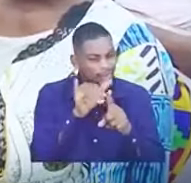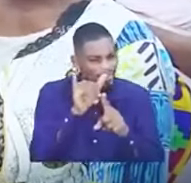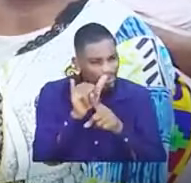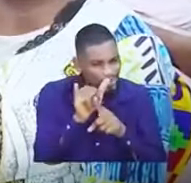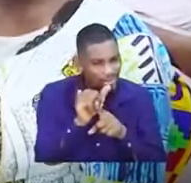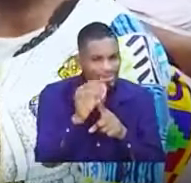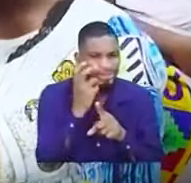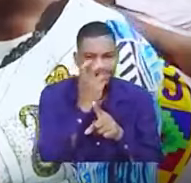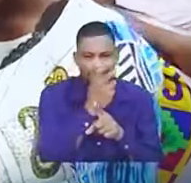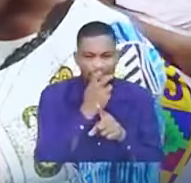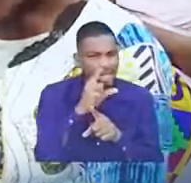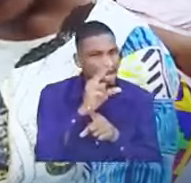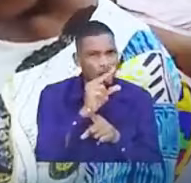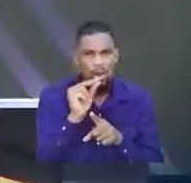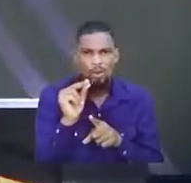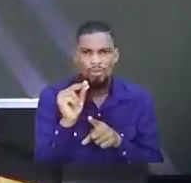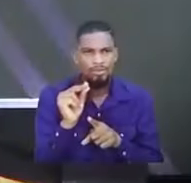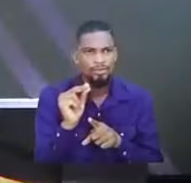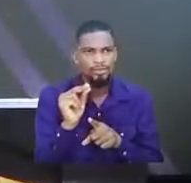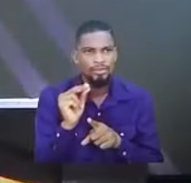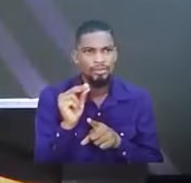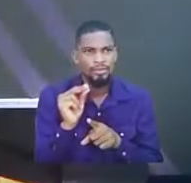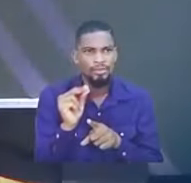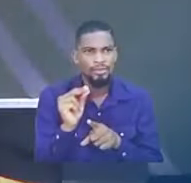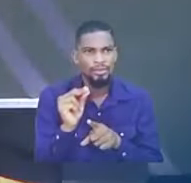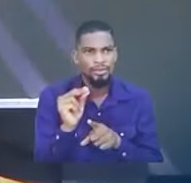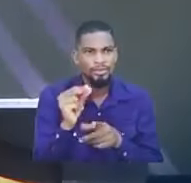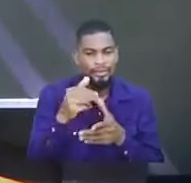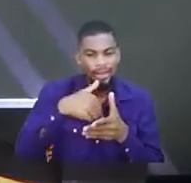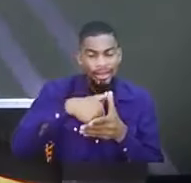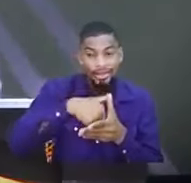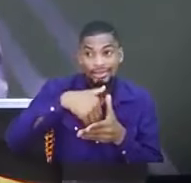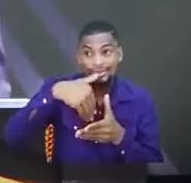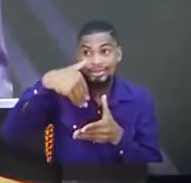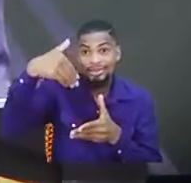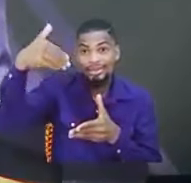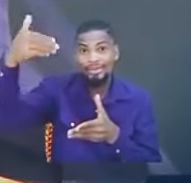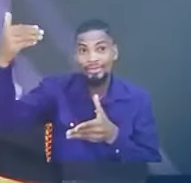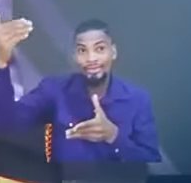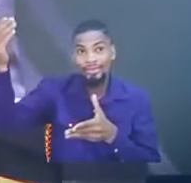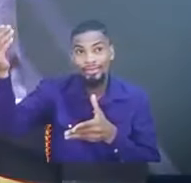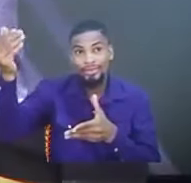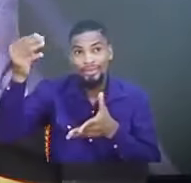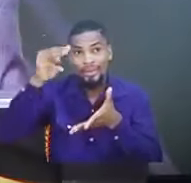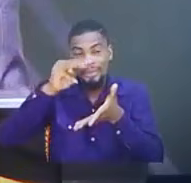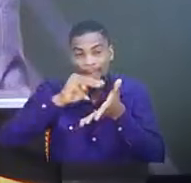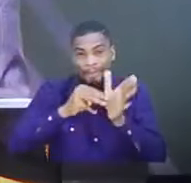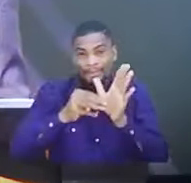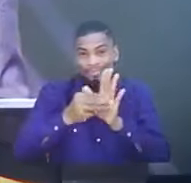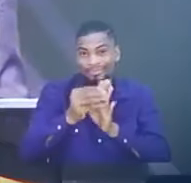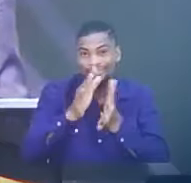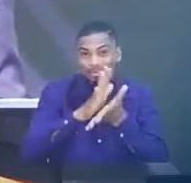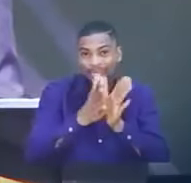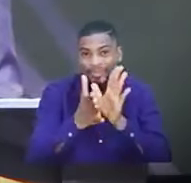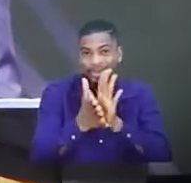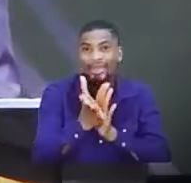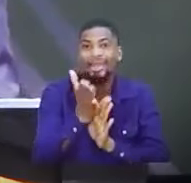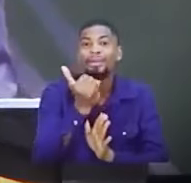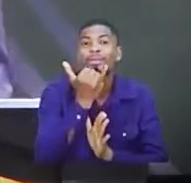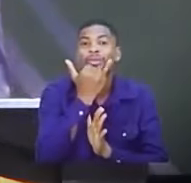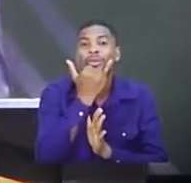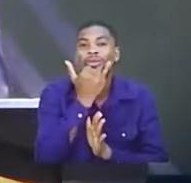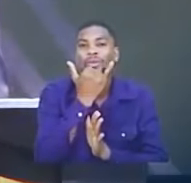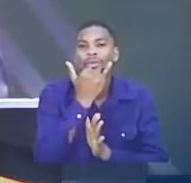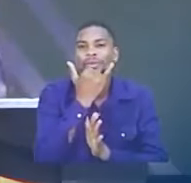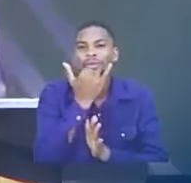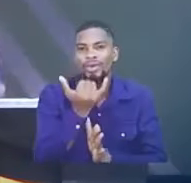No, she said, sending me away will be a greater wrong than what you have already done